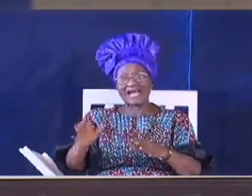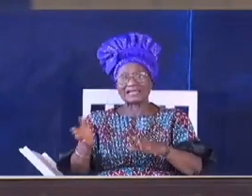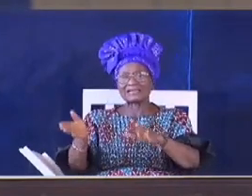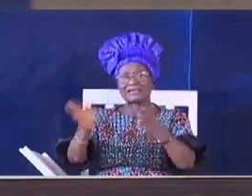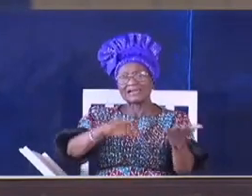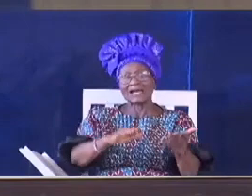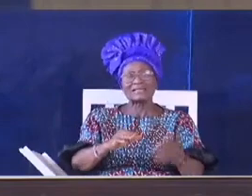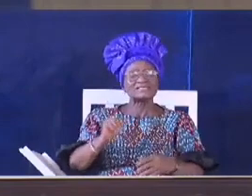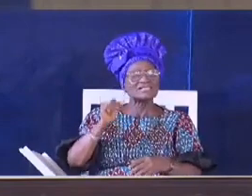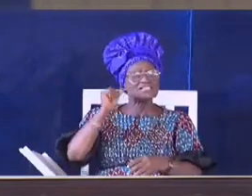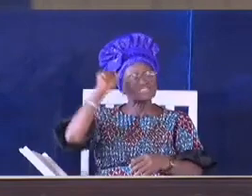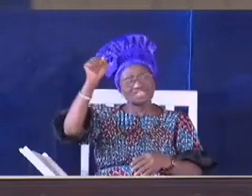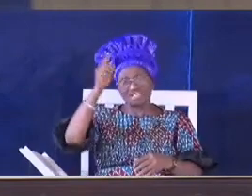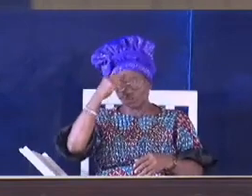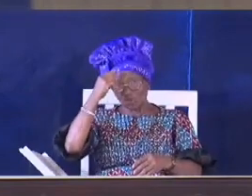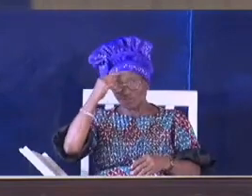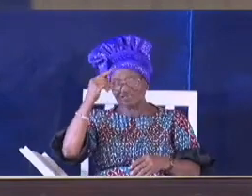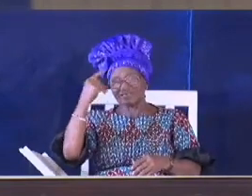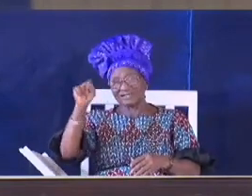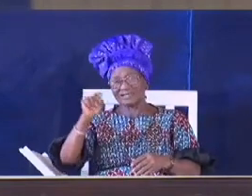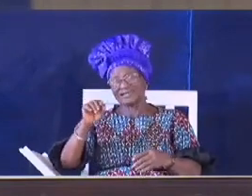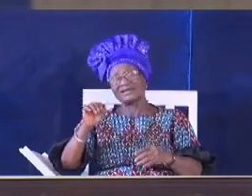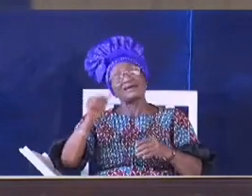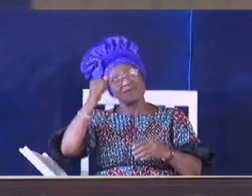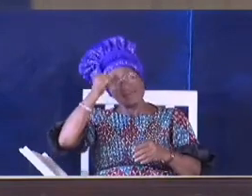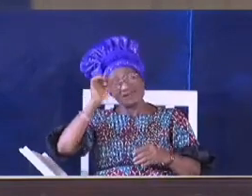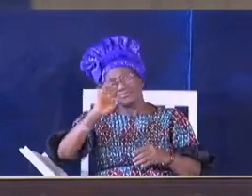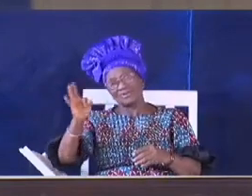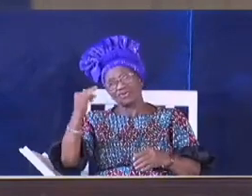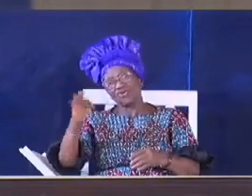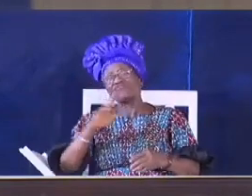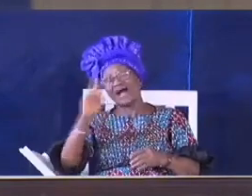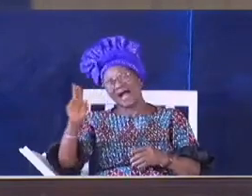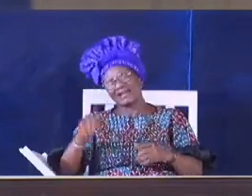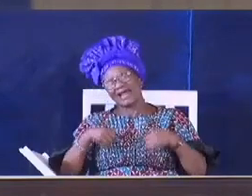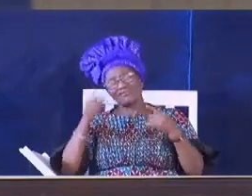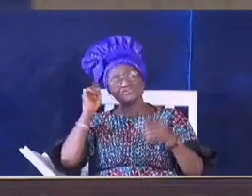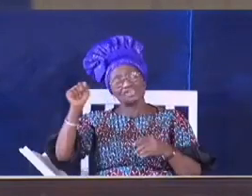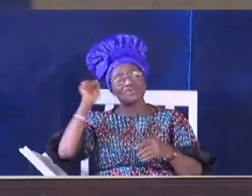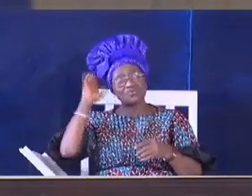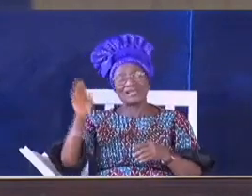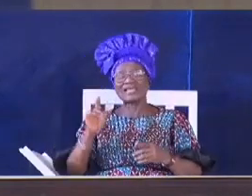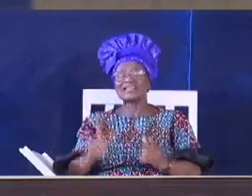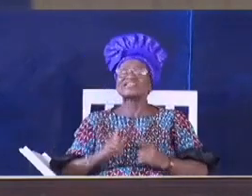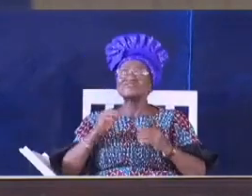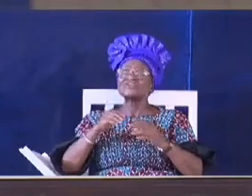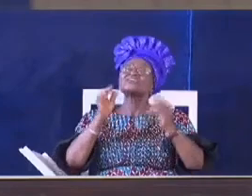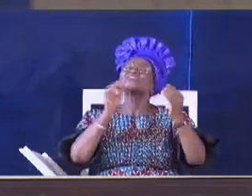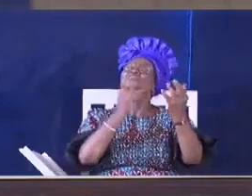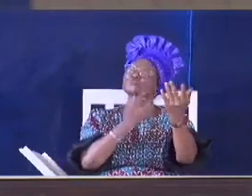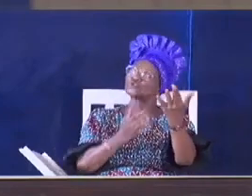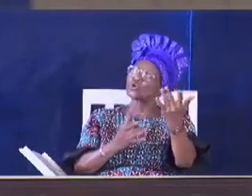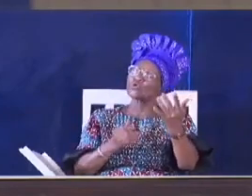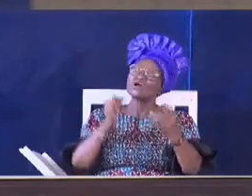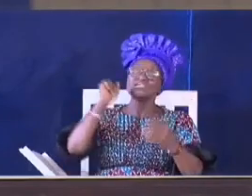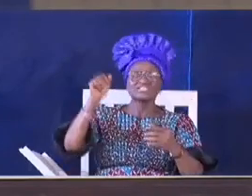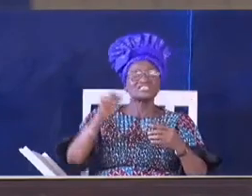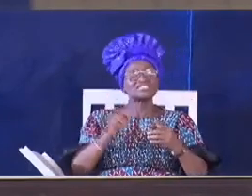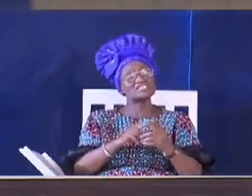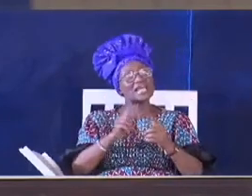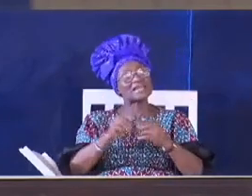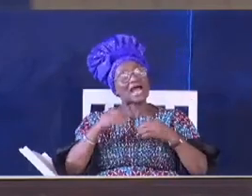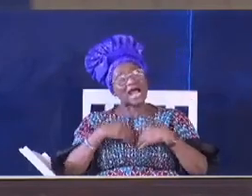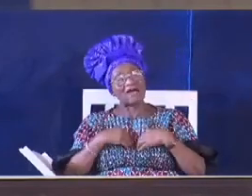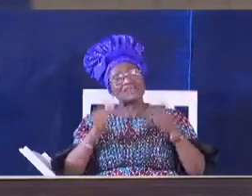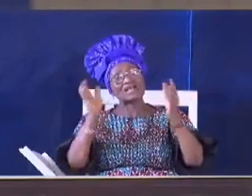And she thought that for the rest of her life, she was going to live in sorrow. But then she had an encounter with the resurrection and